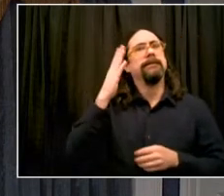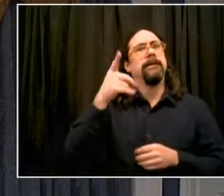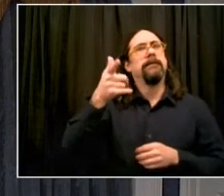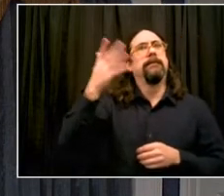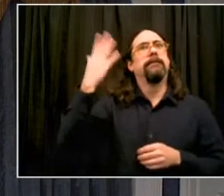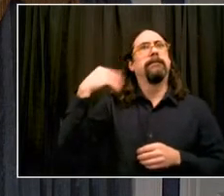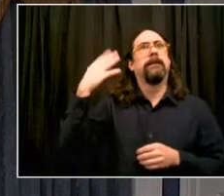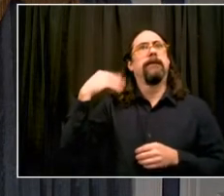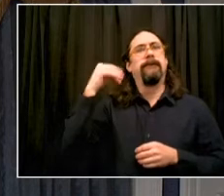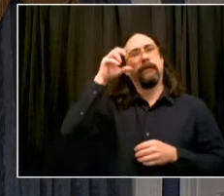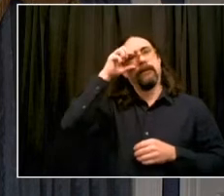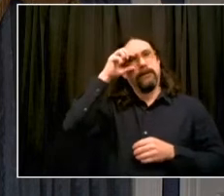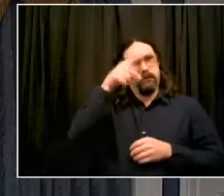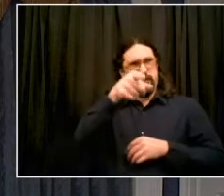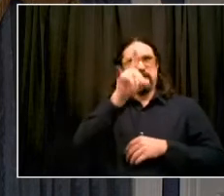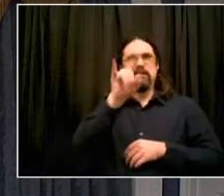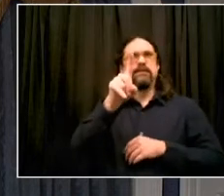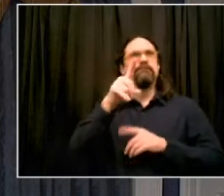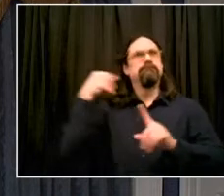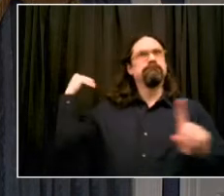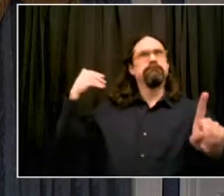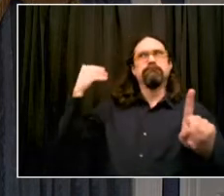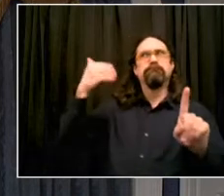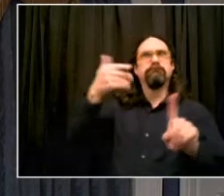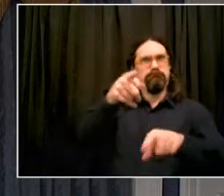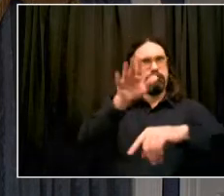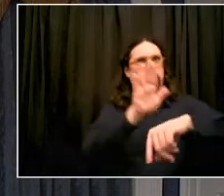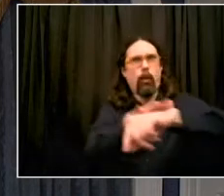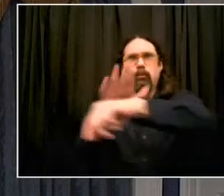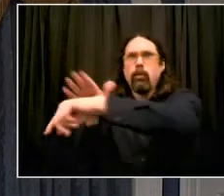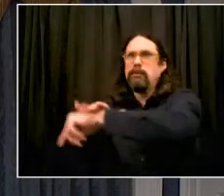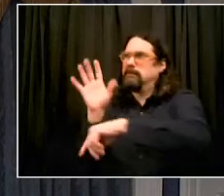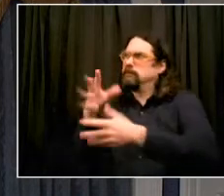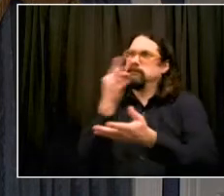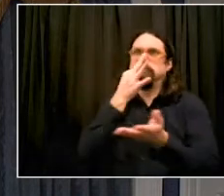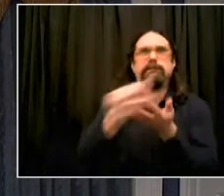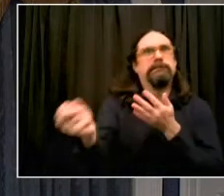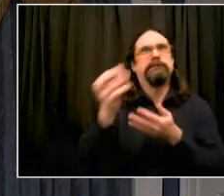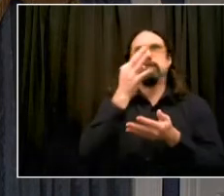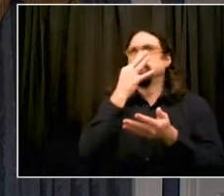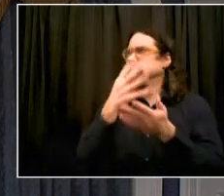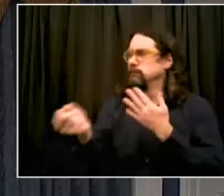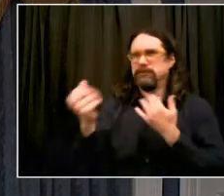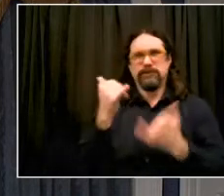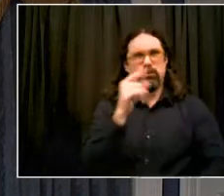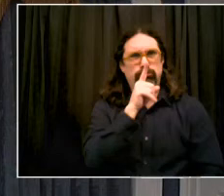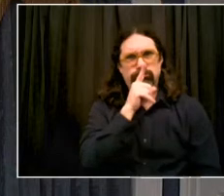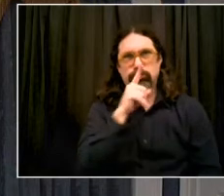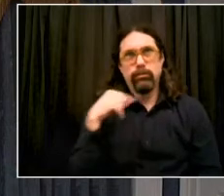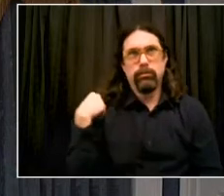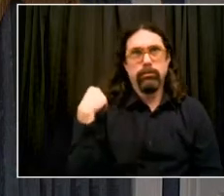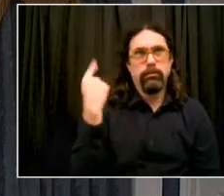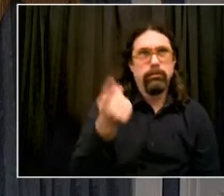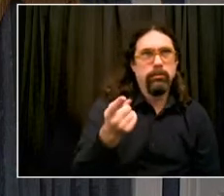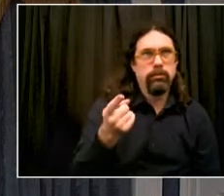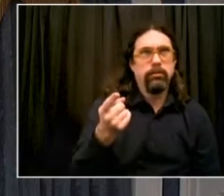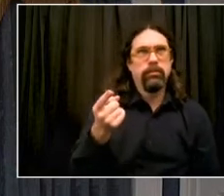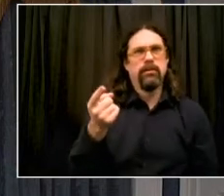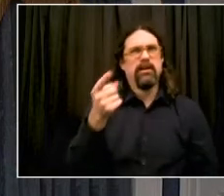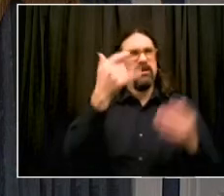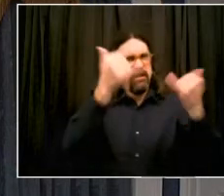workers in taxi and limousine, and you've got Citi Field tomorrow. So can you explain how it is we went from running out of vaccine